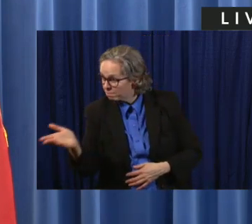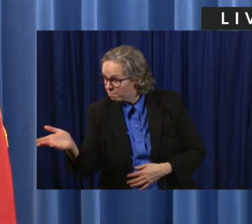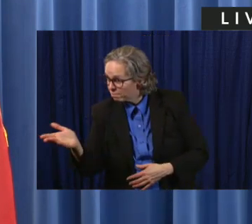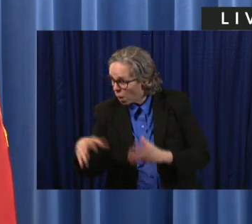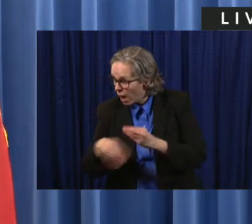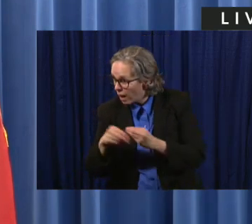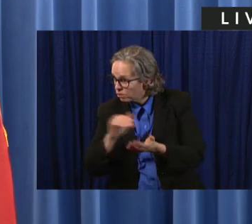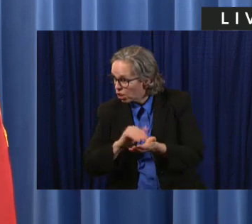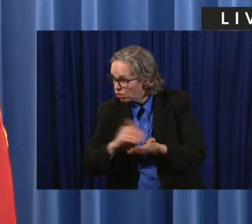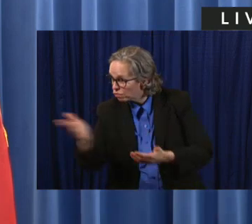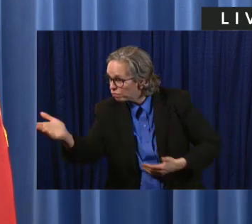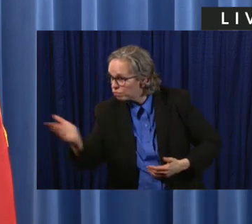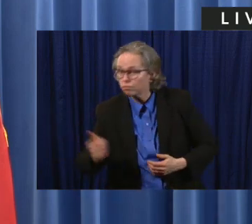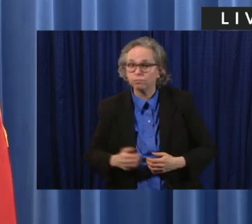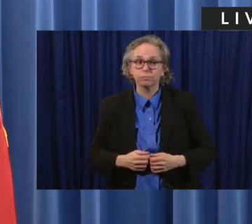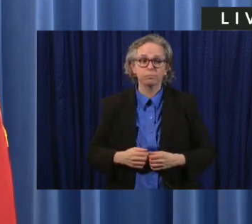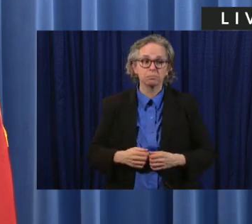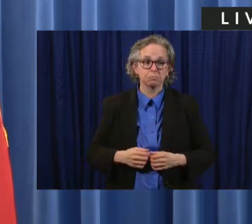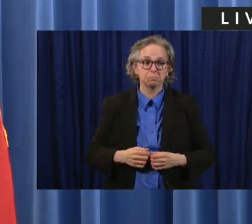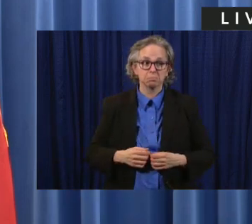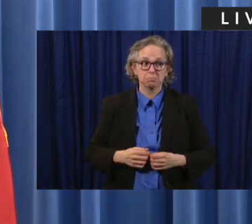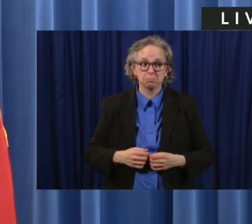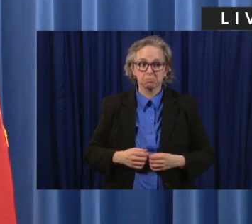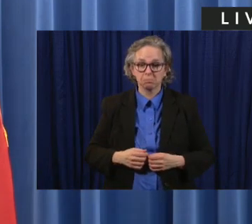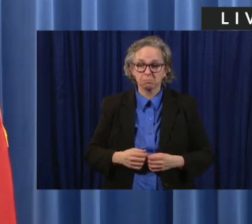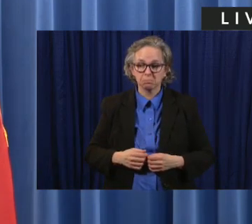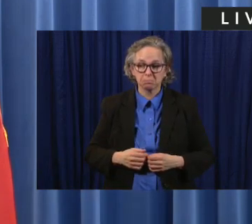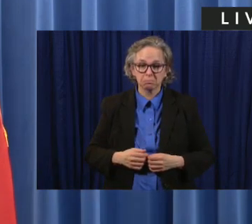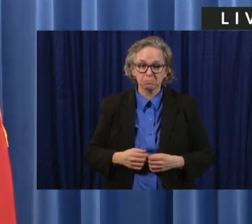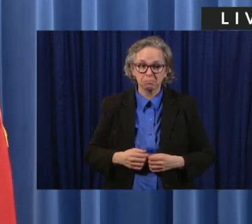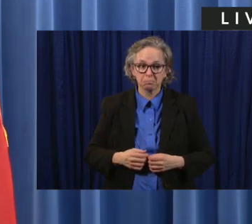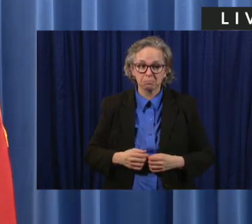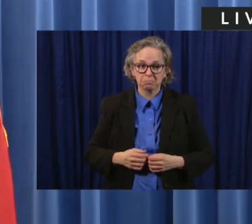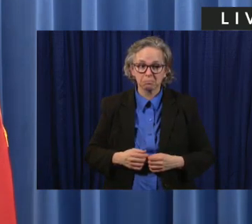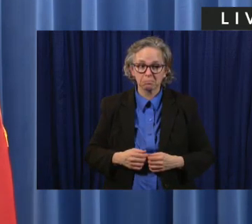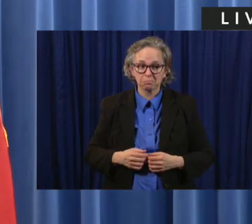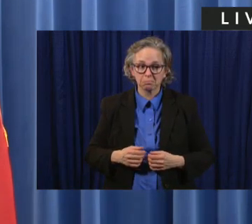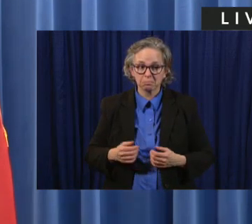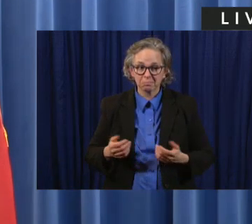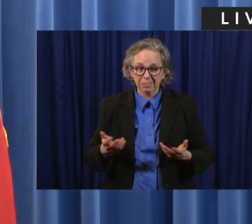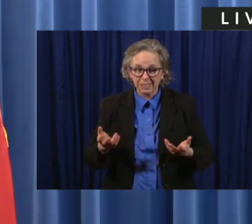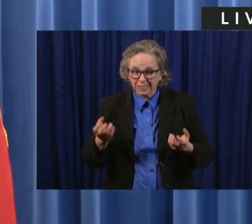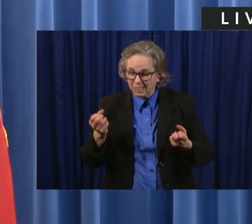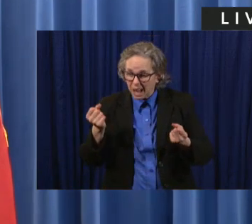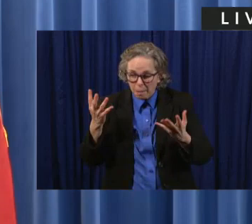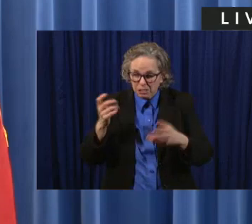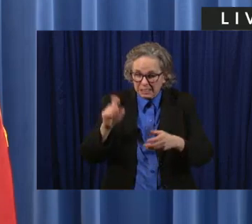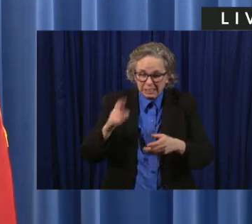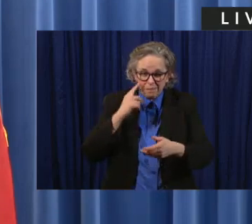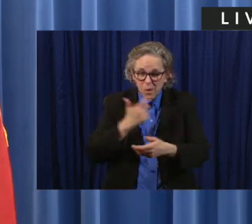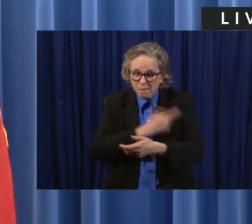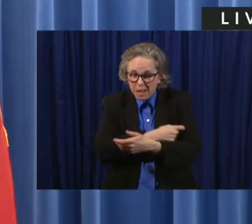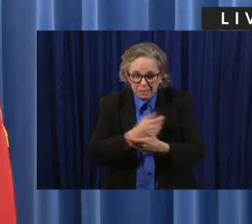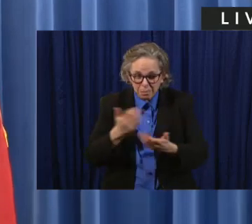The level maybe that's needed as far as vaccines and maybe some of the